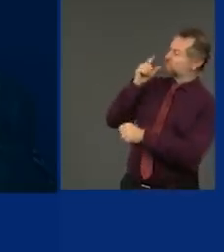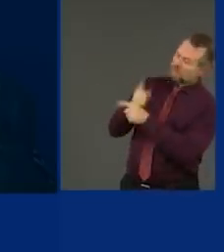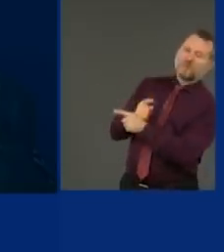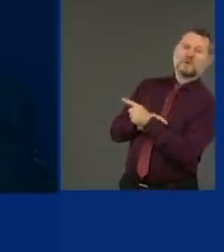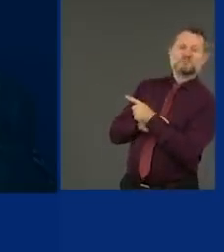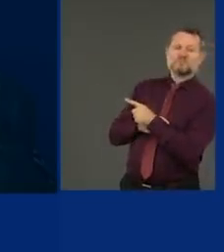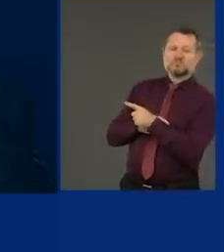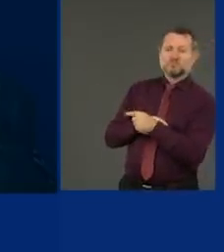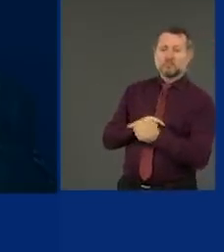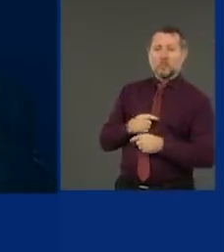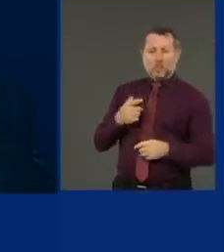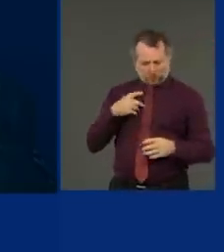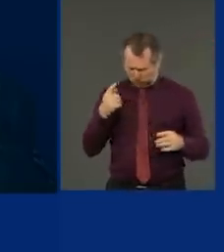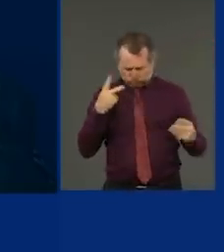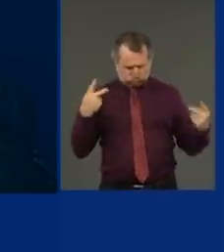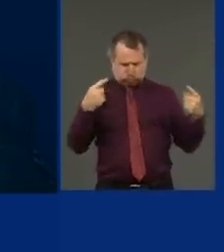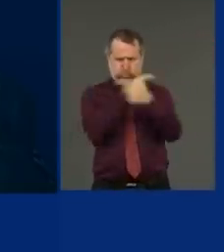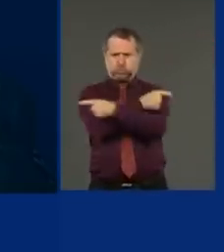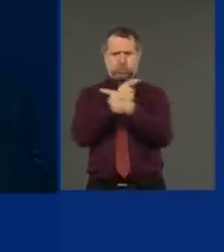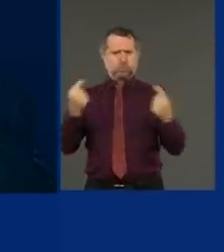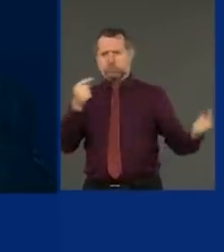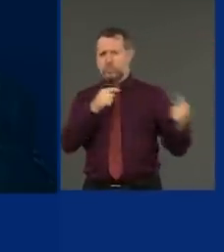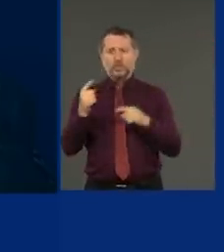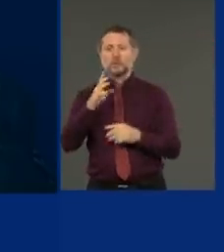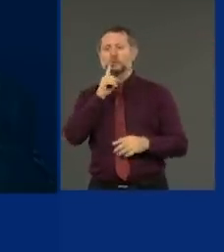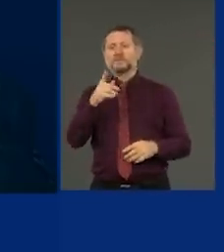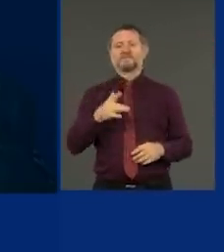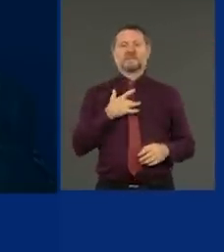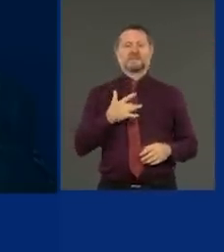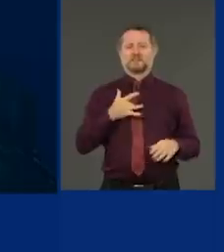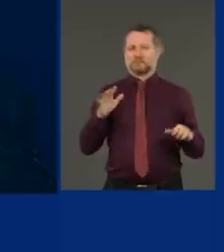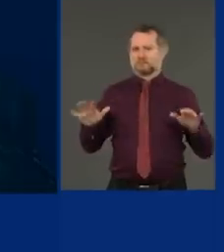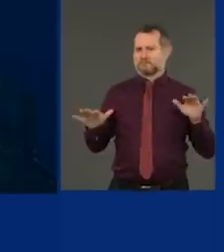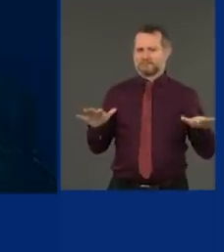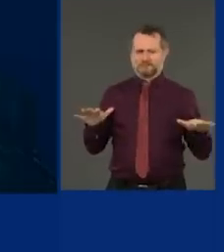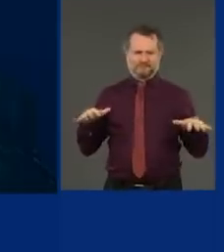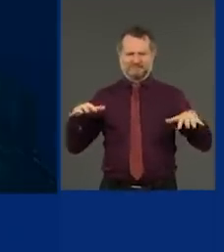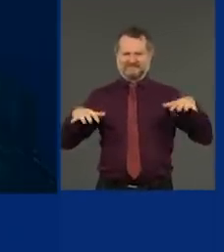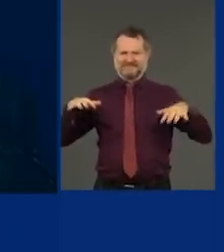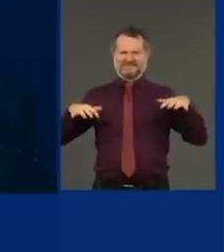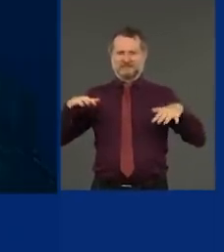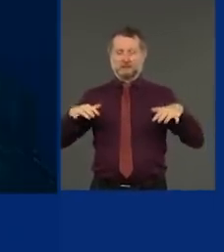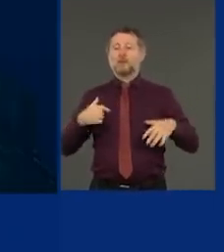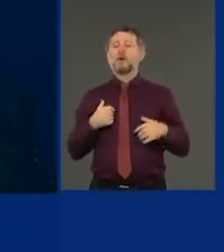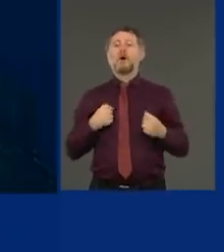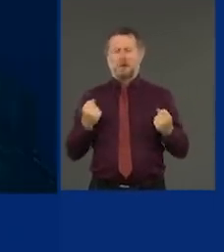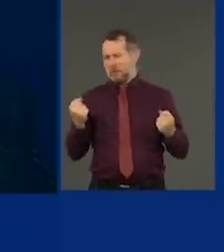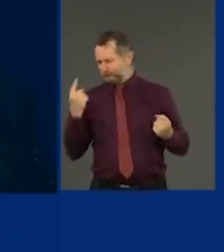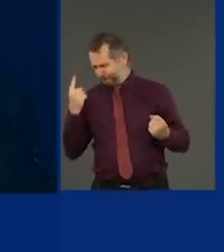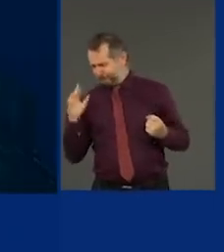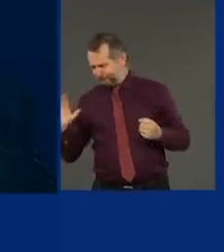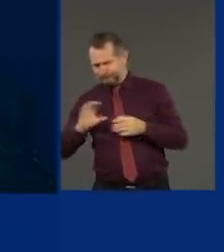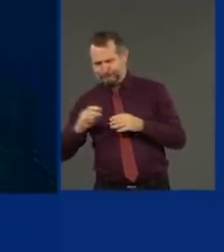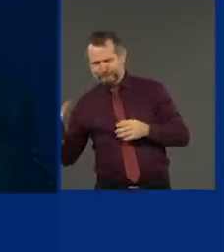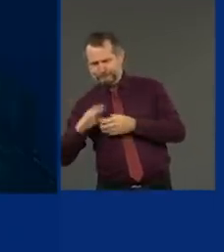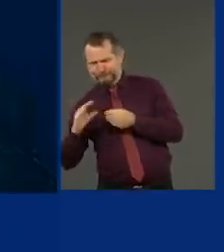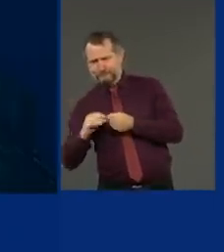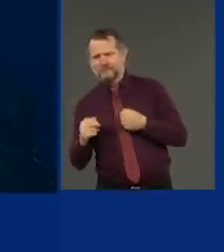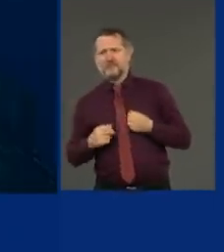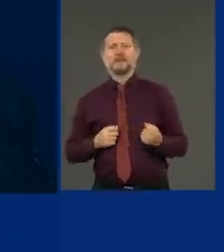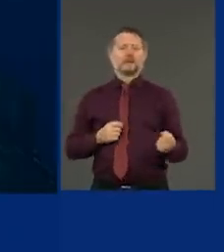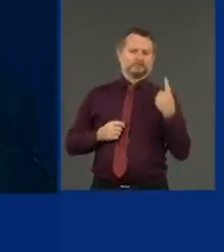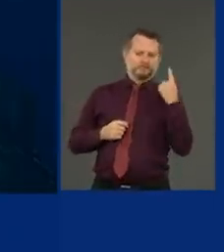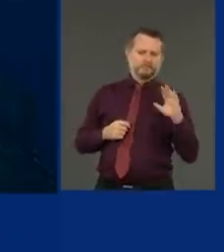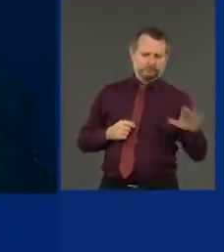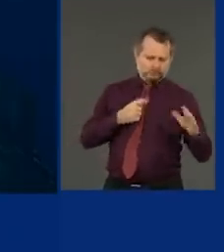They're real feelings on both sides. I understand that. Acknowledge them, and then you